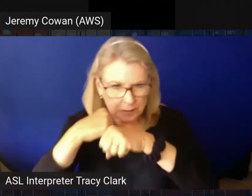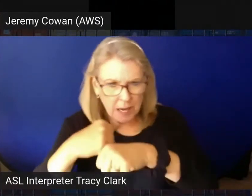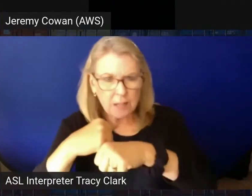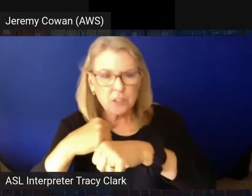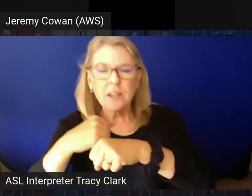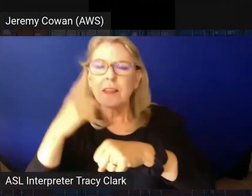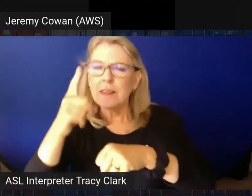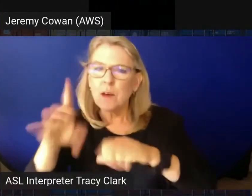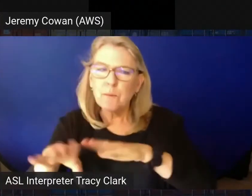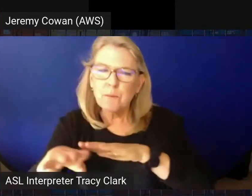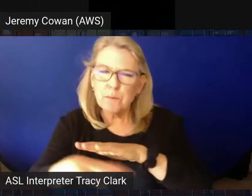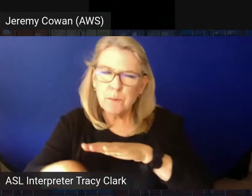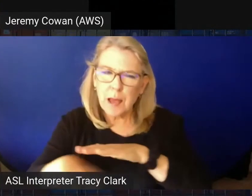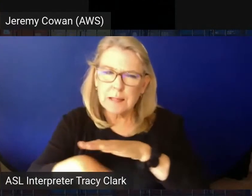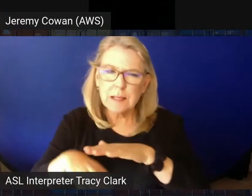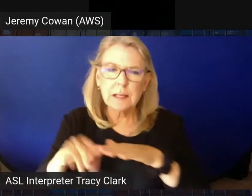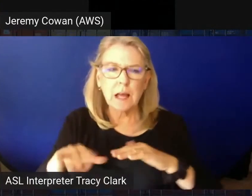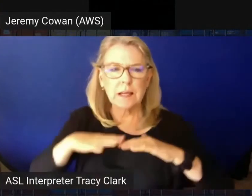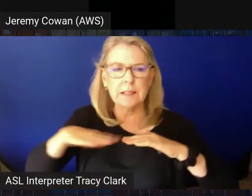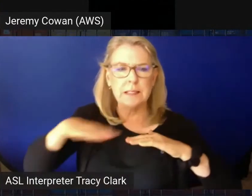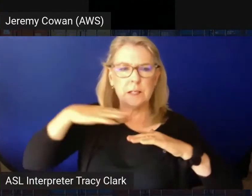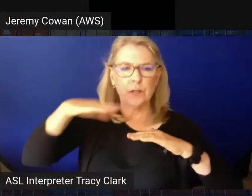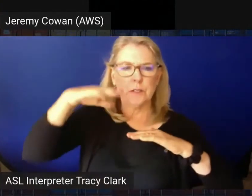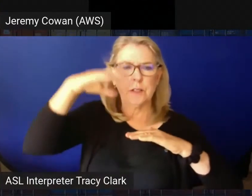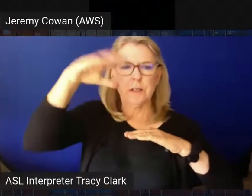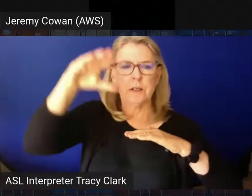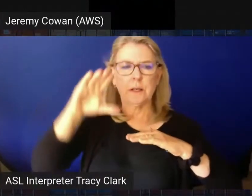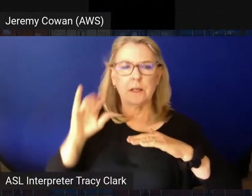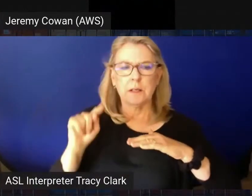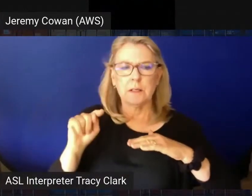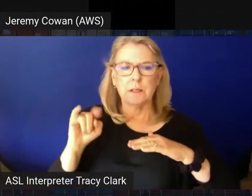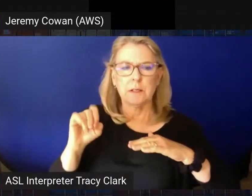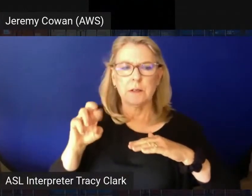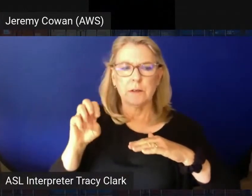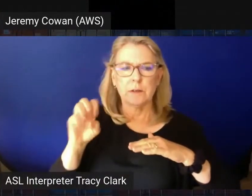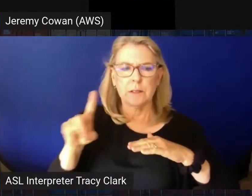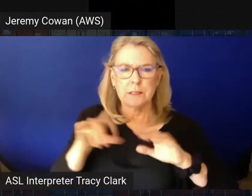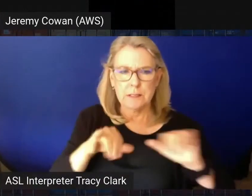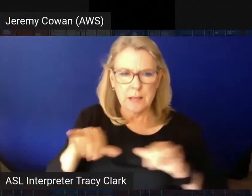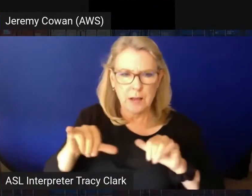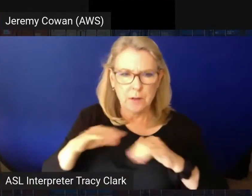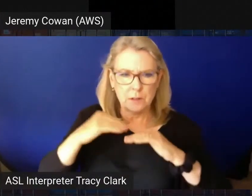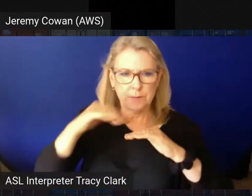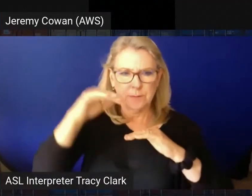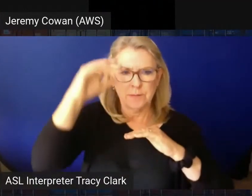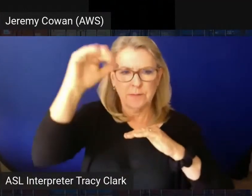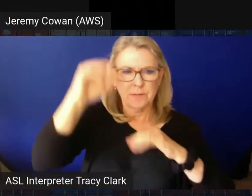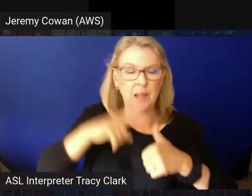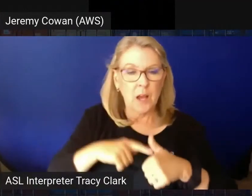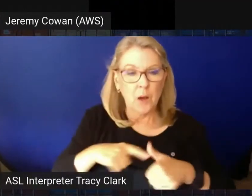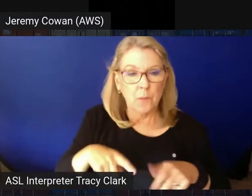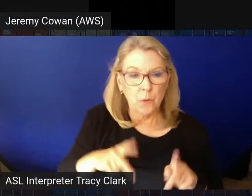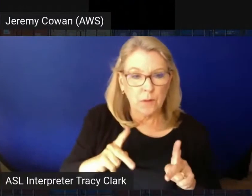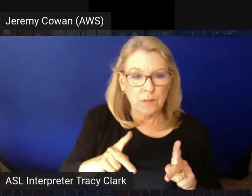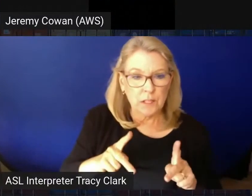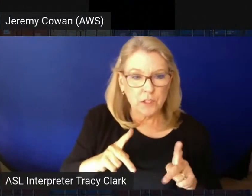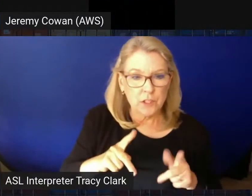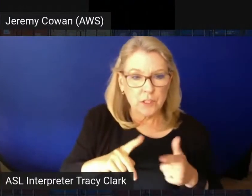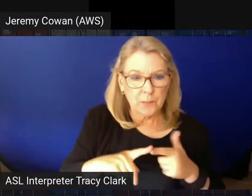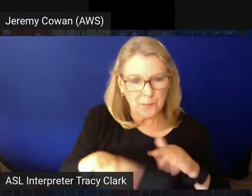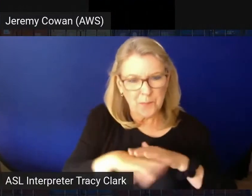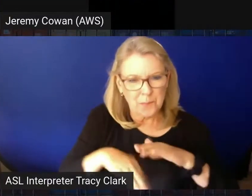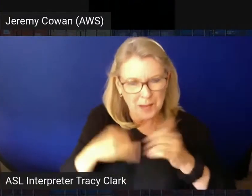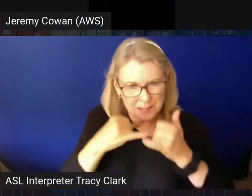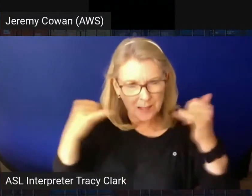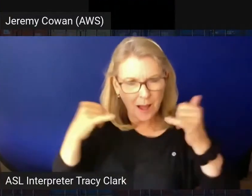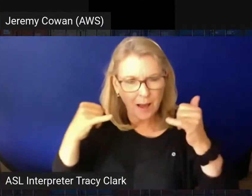like tiered sets of standards. There's privileged, baseline, and restricted. And these